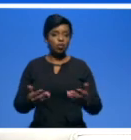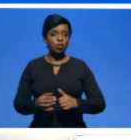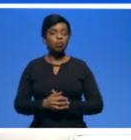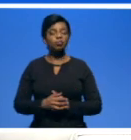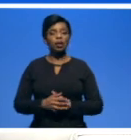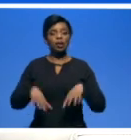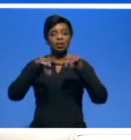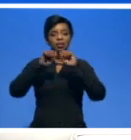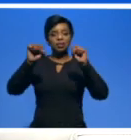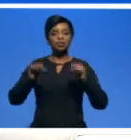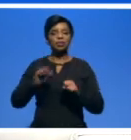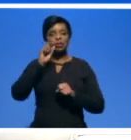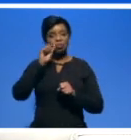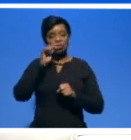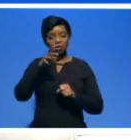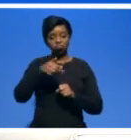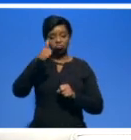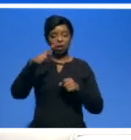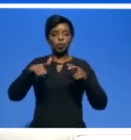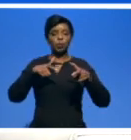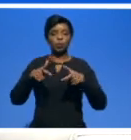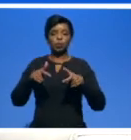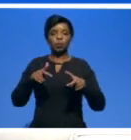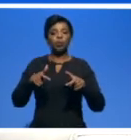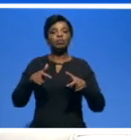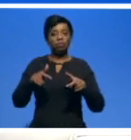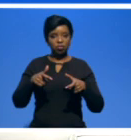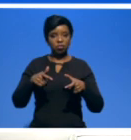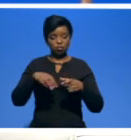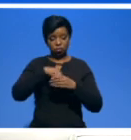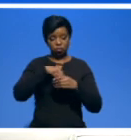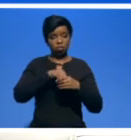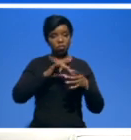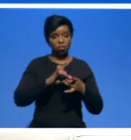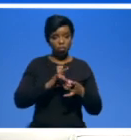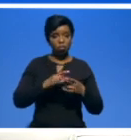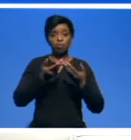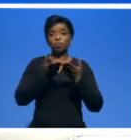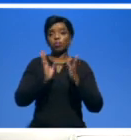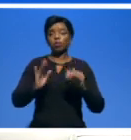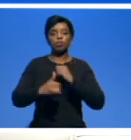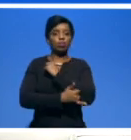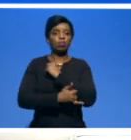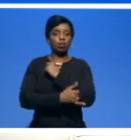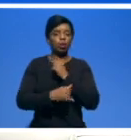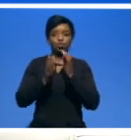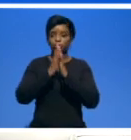patriarchal system. Eo e leng hore ka hare ho malapa, ka hare ho setjhaba ka kakaretso, e fane